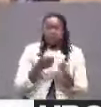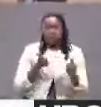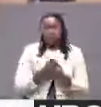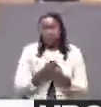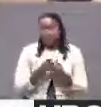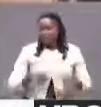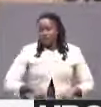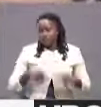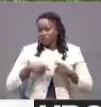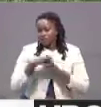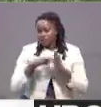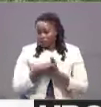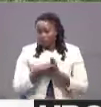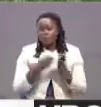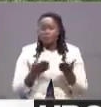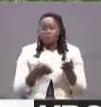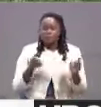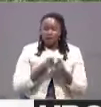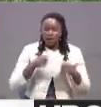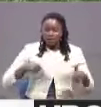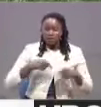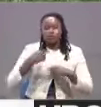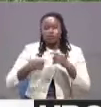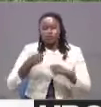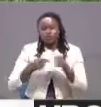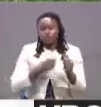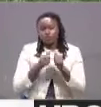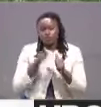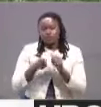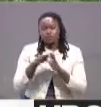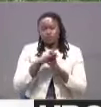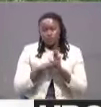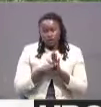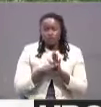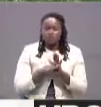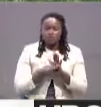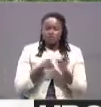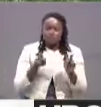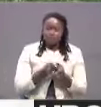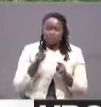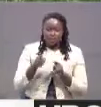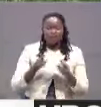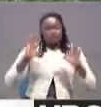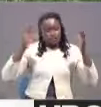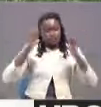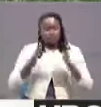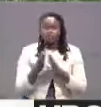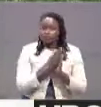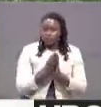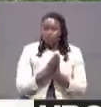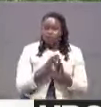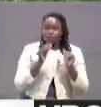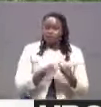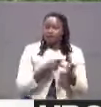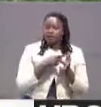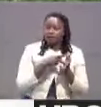programs, while we still continue the school feeding program. In Karamoja, there is a success story where we buy food